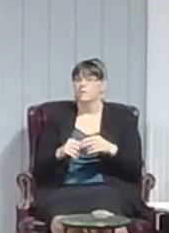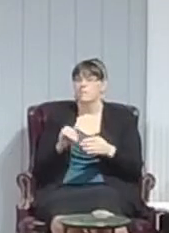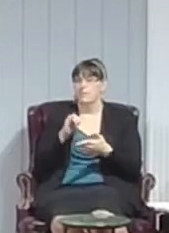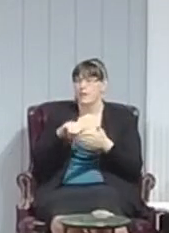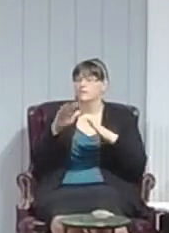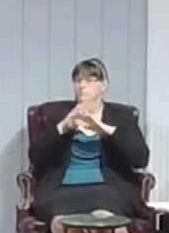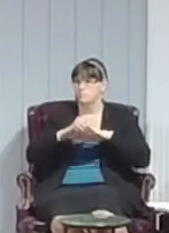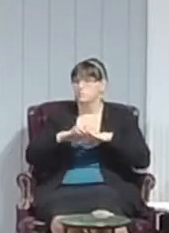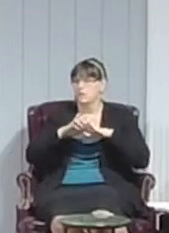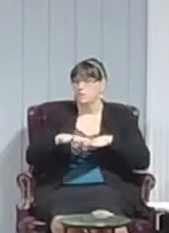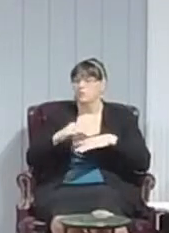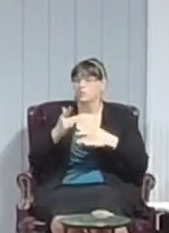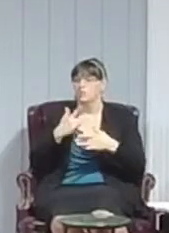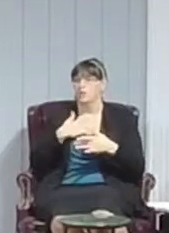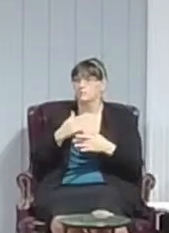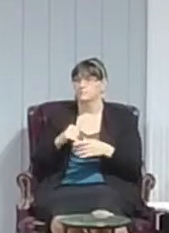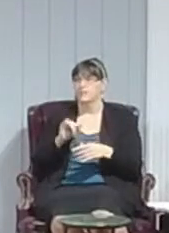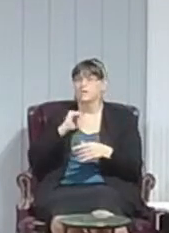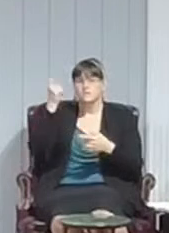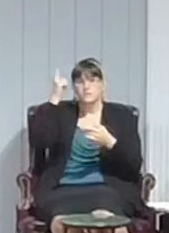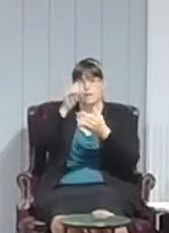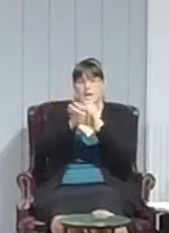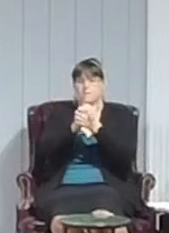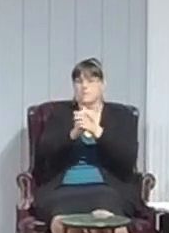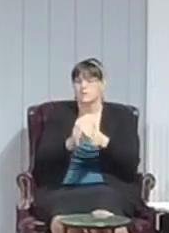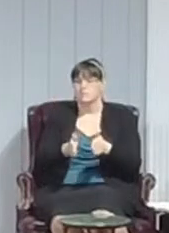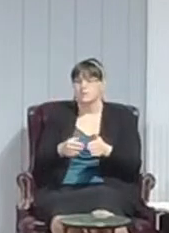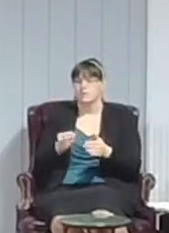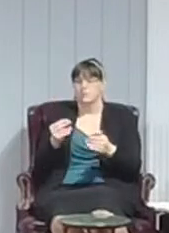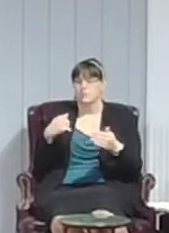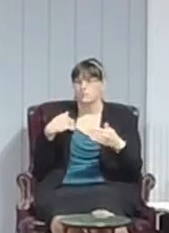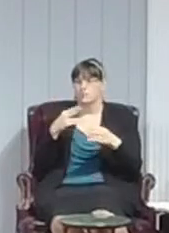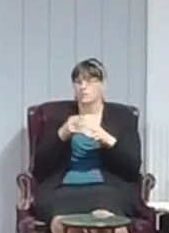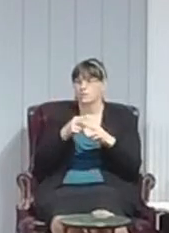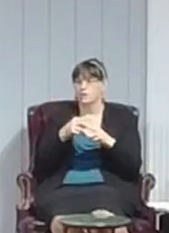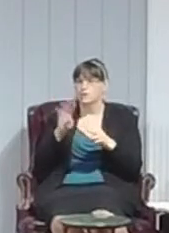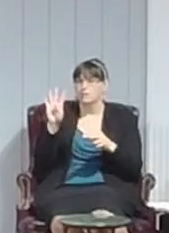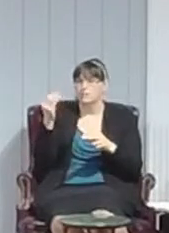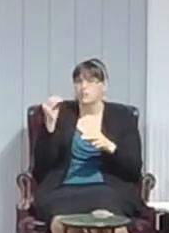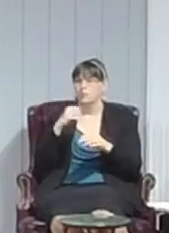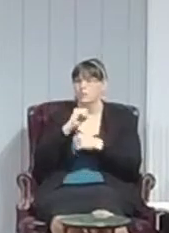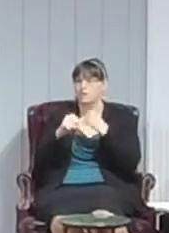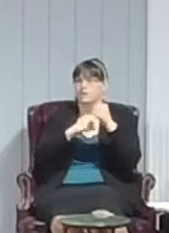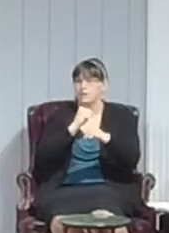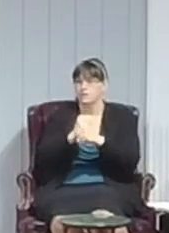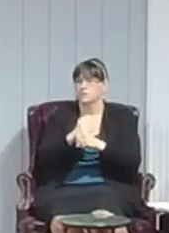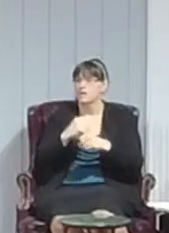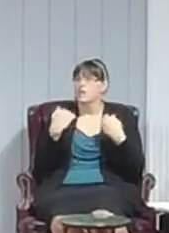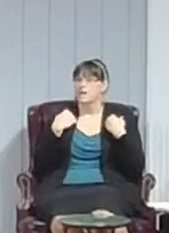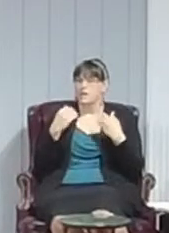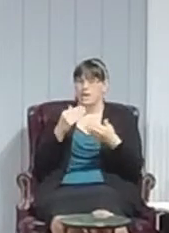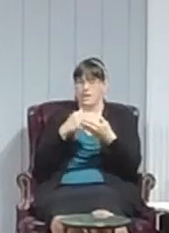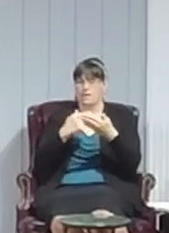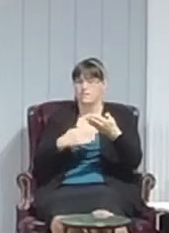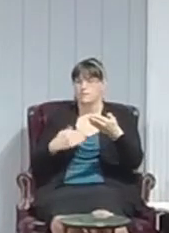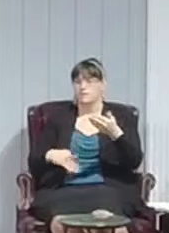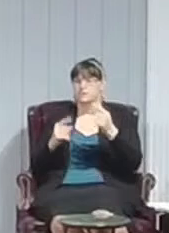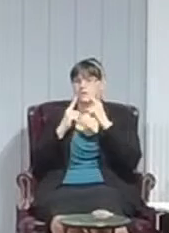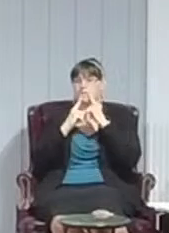now. And I keep a list of answers to prayer. 40 years, I have a list of answers to